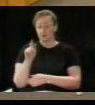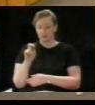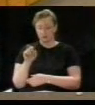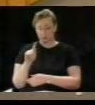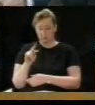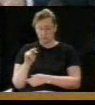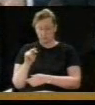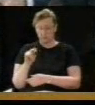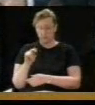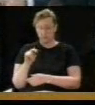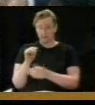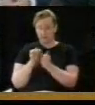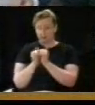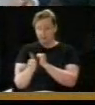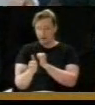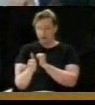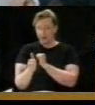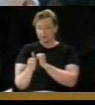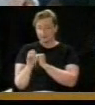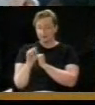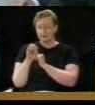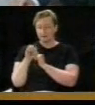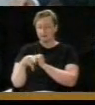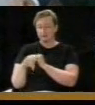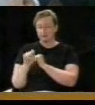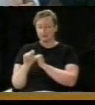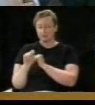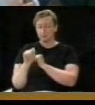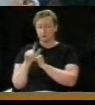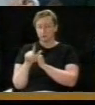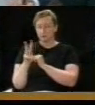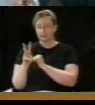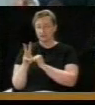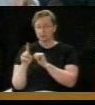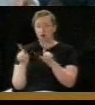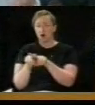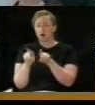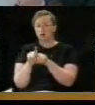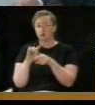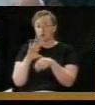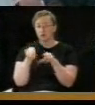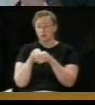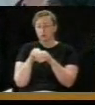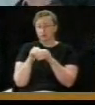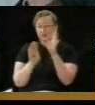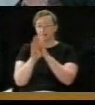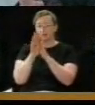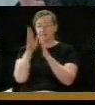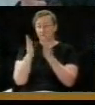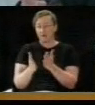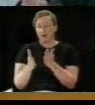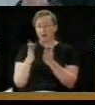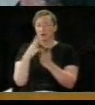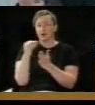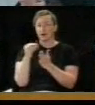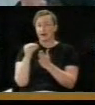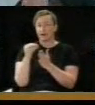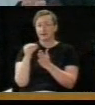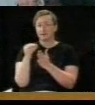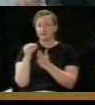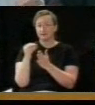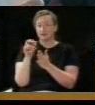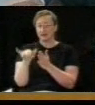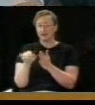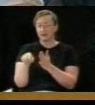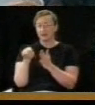September 26th, and also referred to an agreement between the developer and the city, the developer has a requirement as the